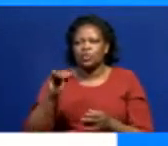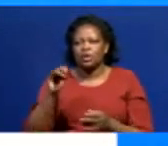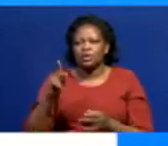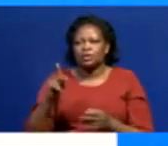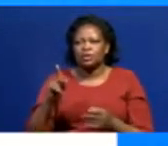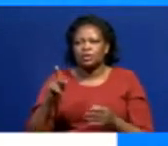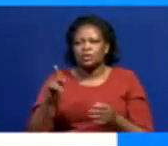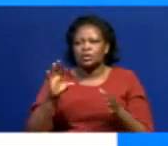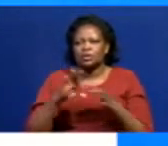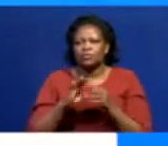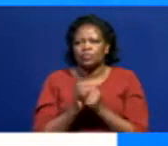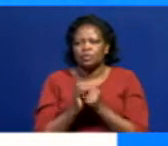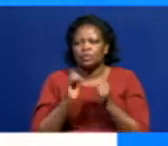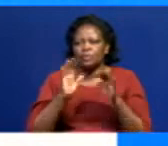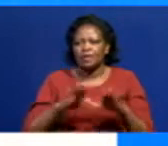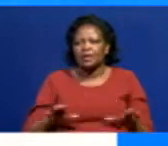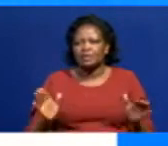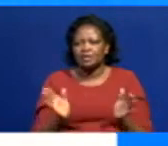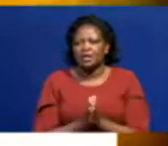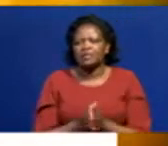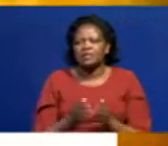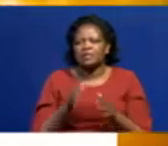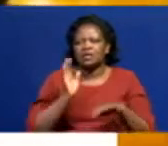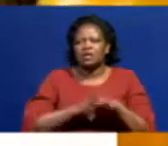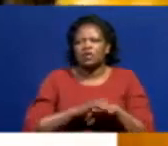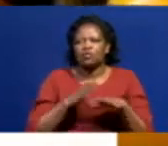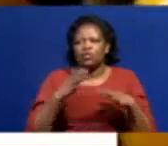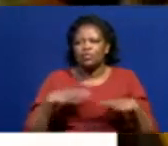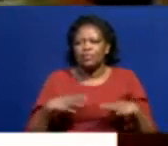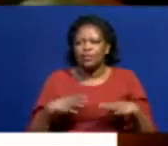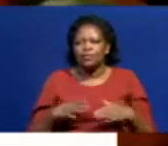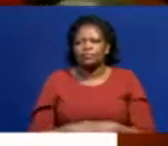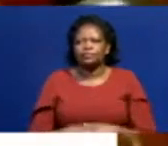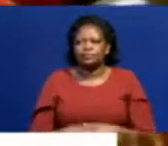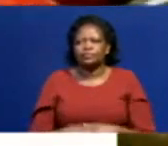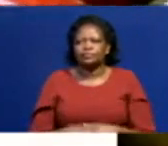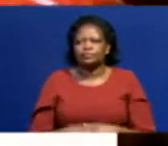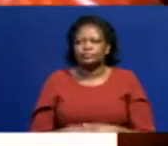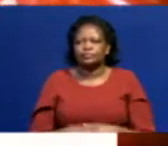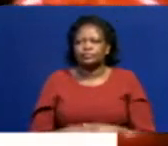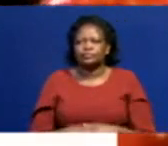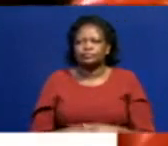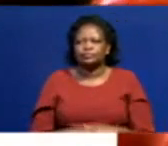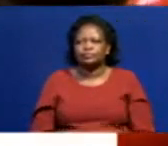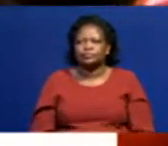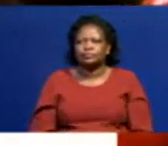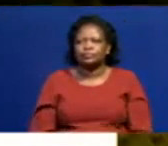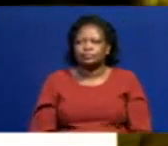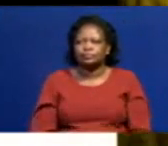na New art friendly. Frederick Mwoki for Prime Edition.